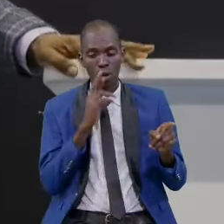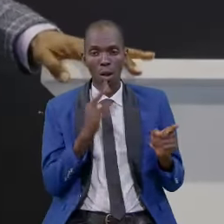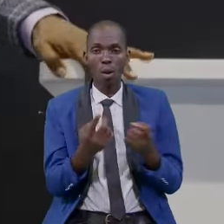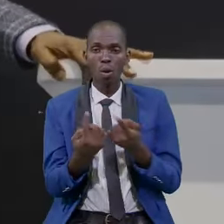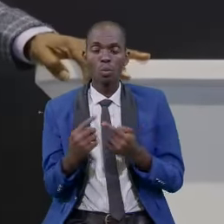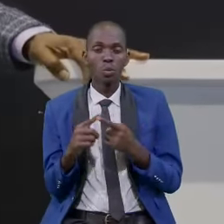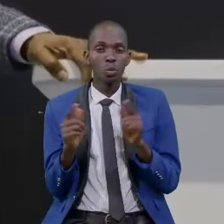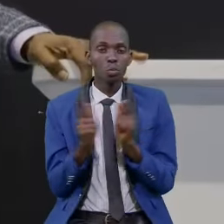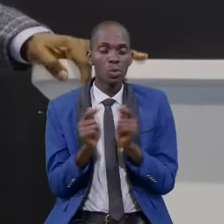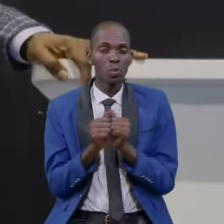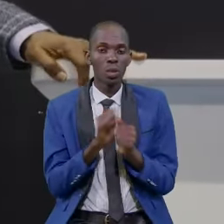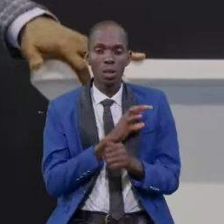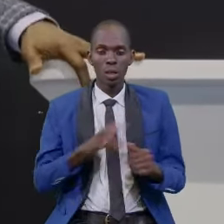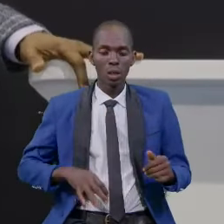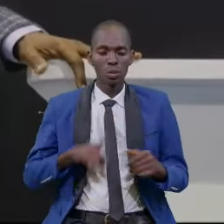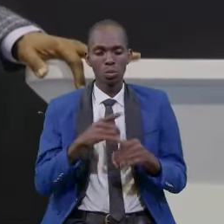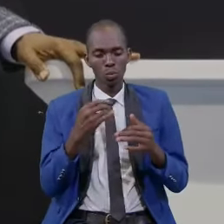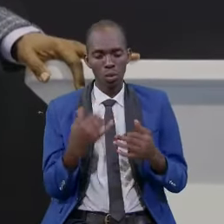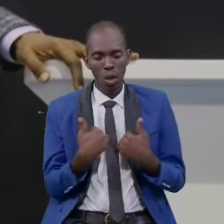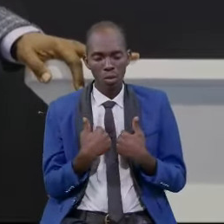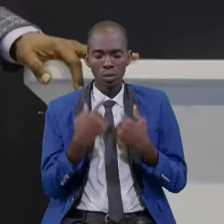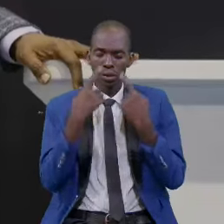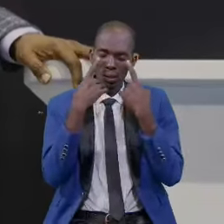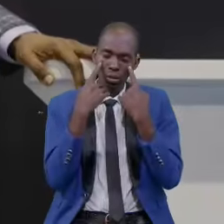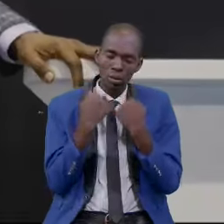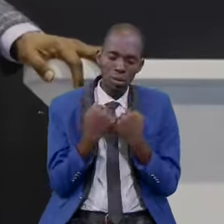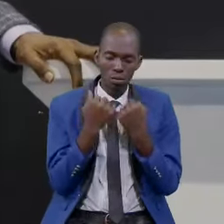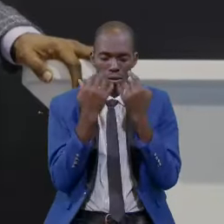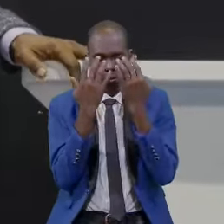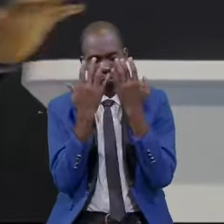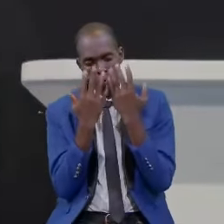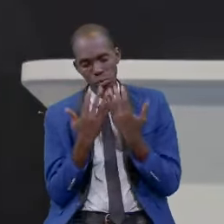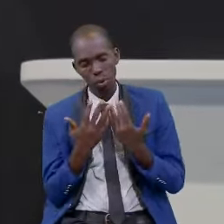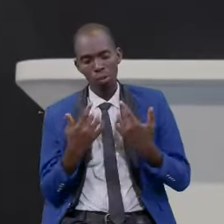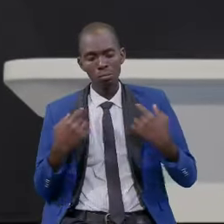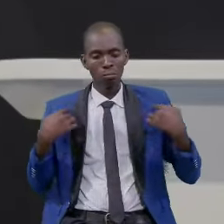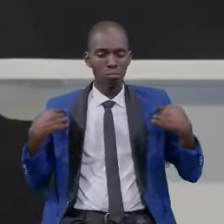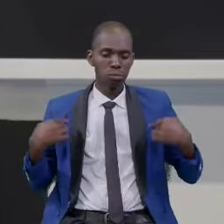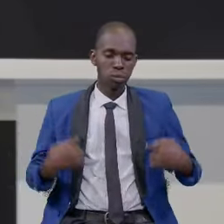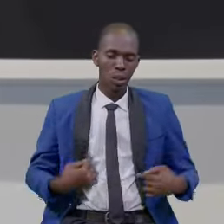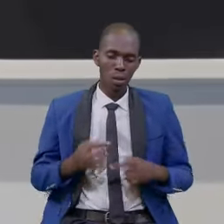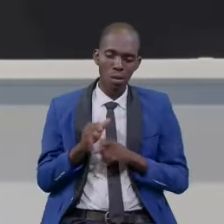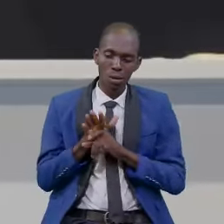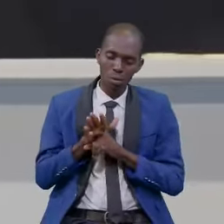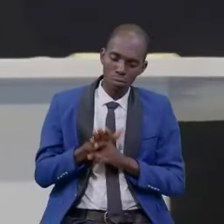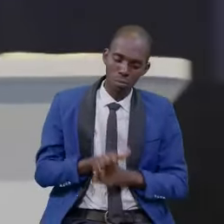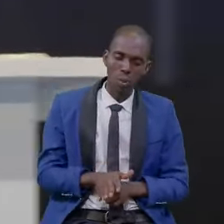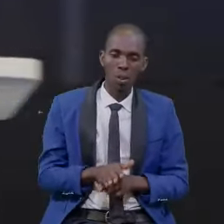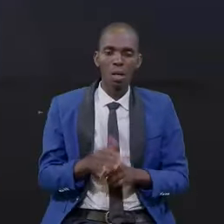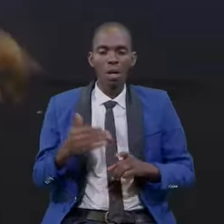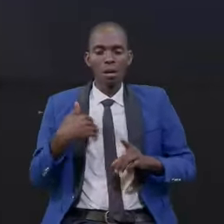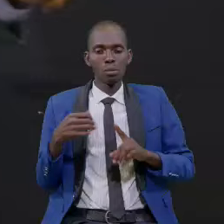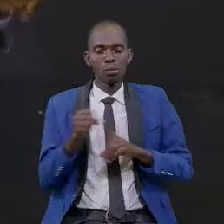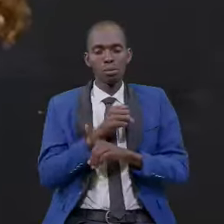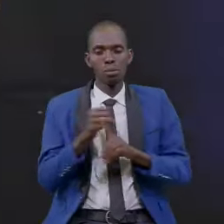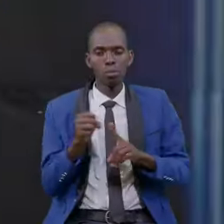had tears, you had sorrow, you had pain, you had pressure, you have attacks, you have affliction,